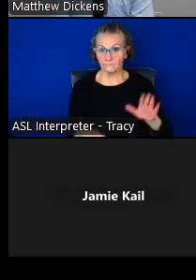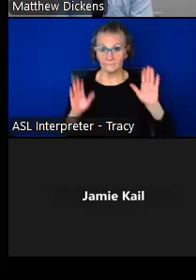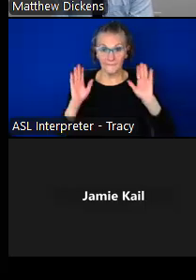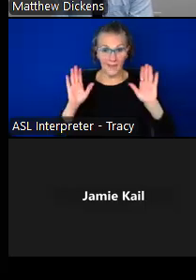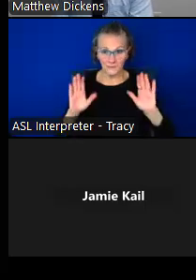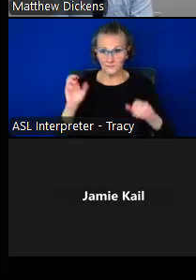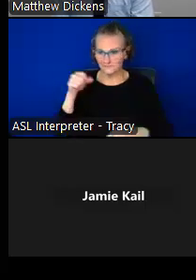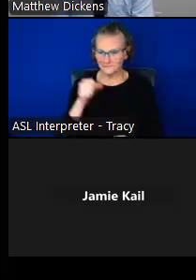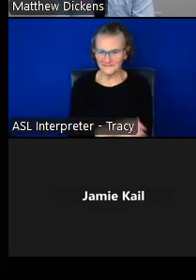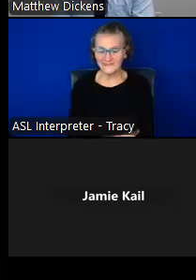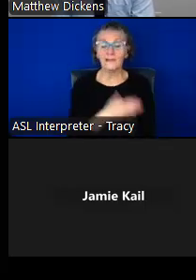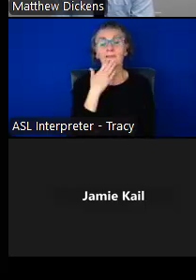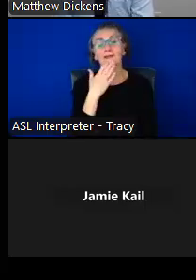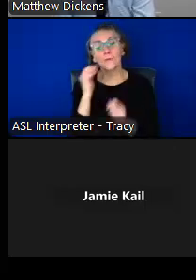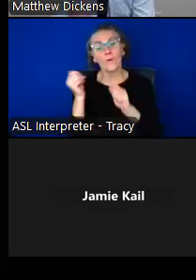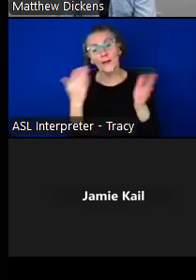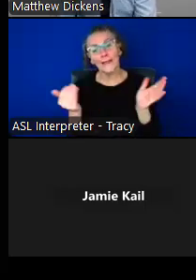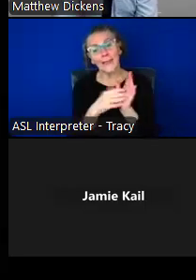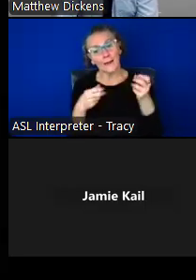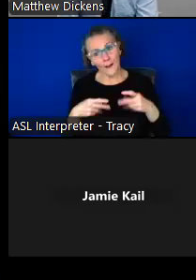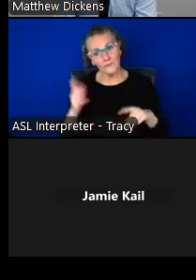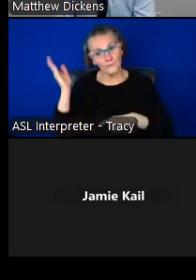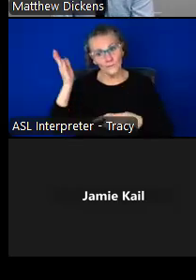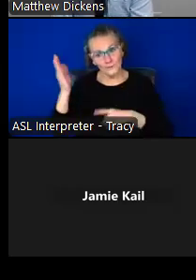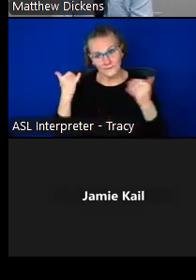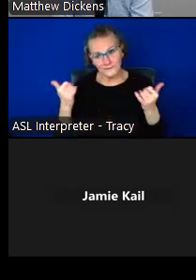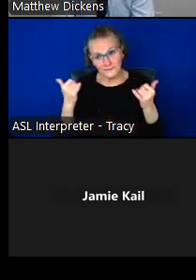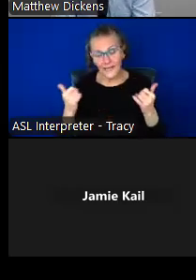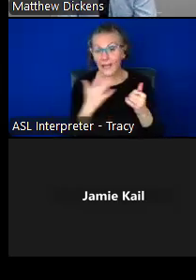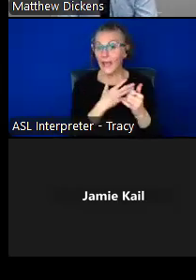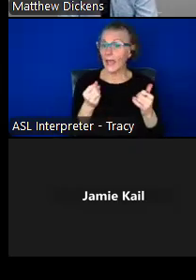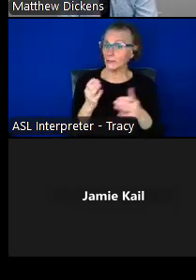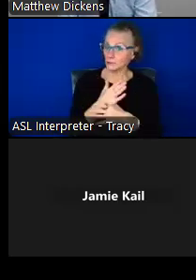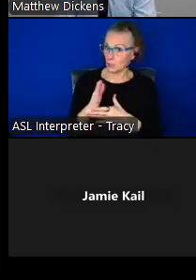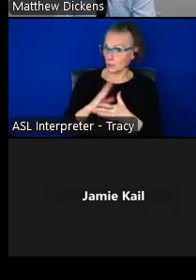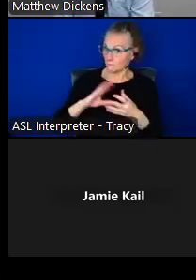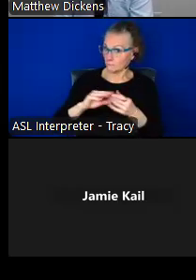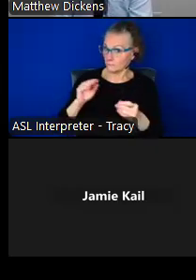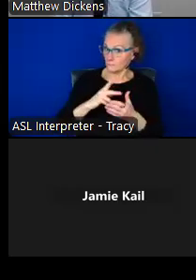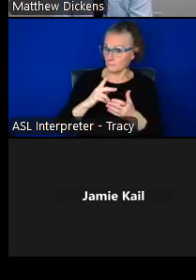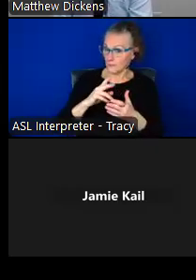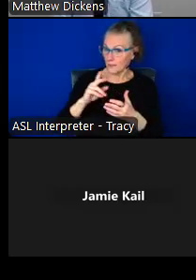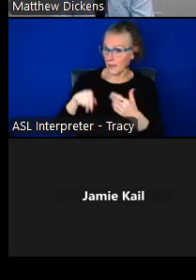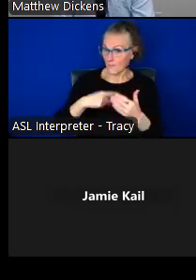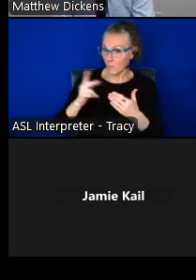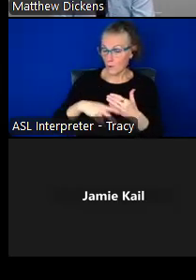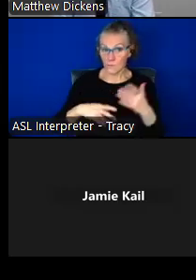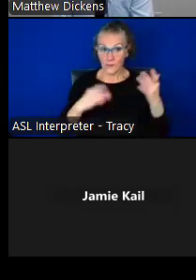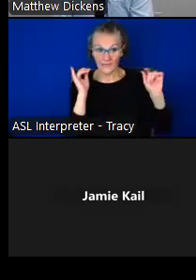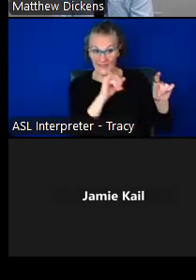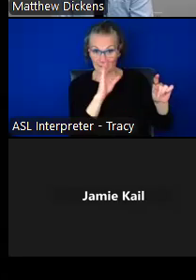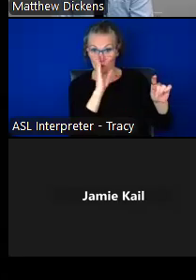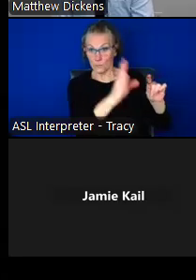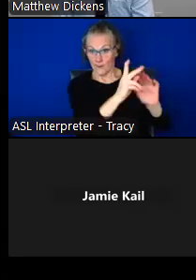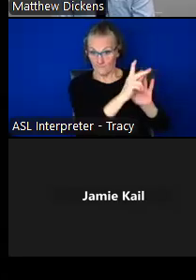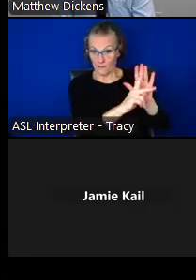Absolutely. Thank you all again for the opportunity to be here with you today and share some information about our program. This is our direct